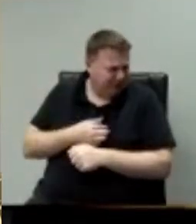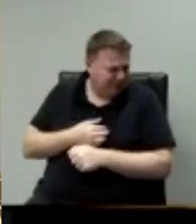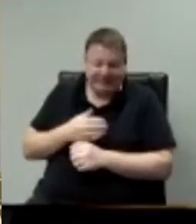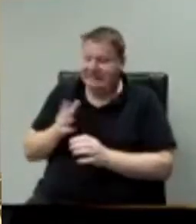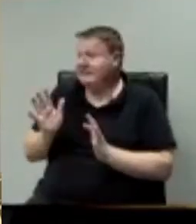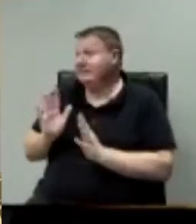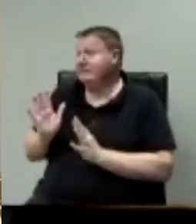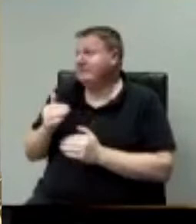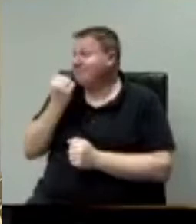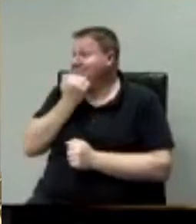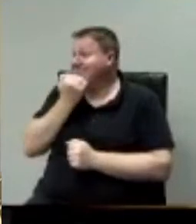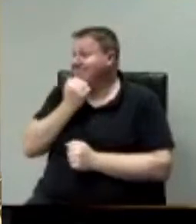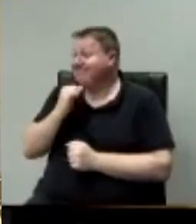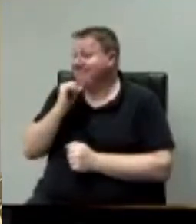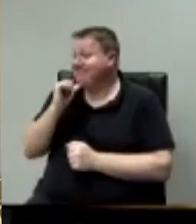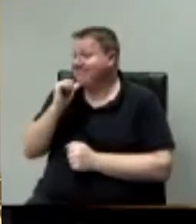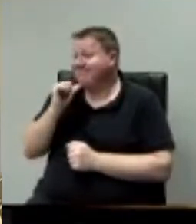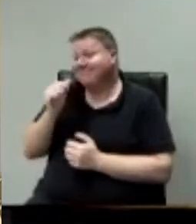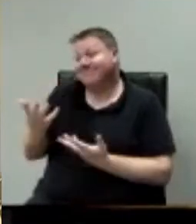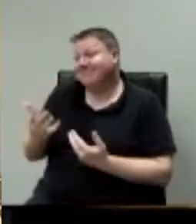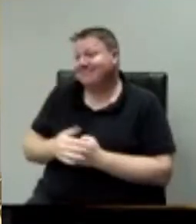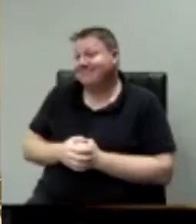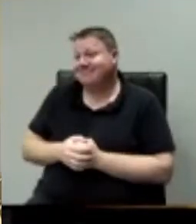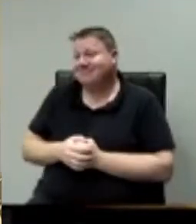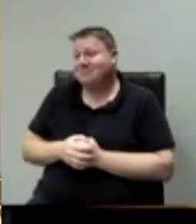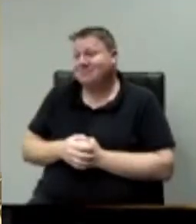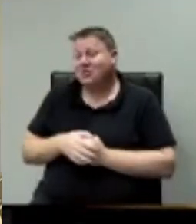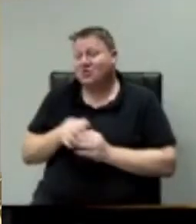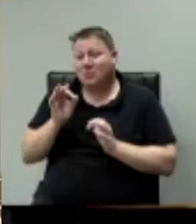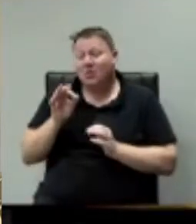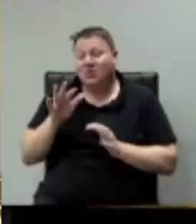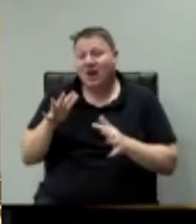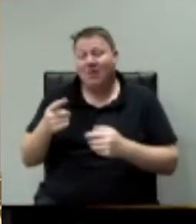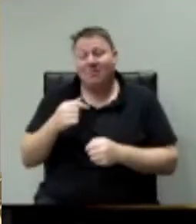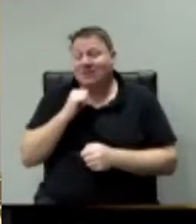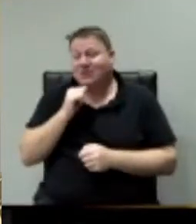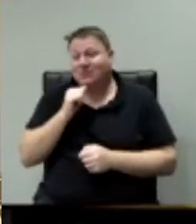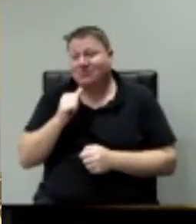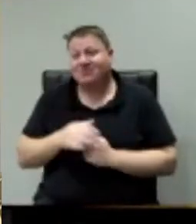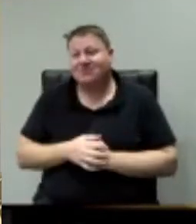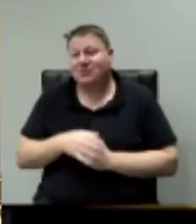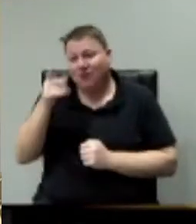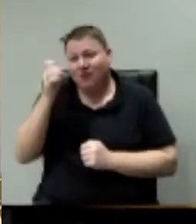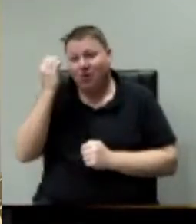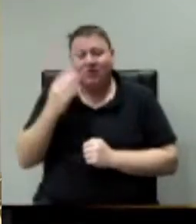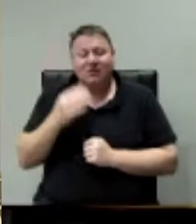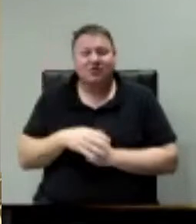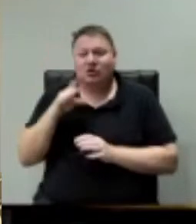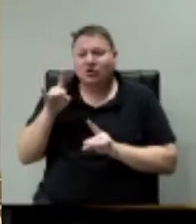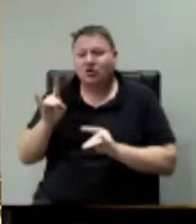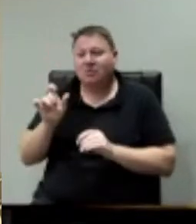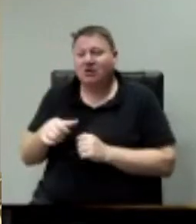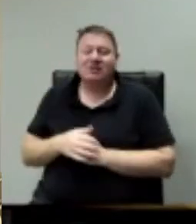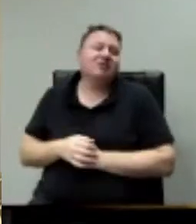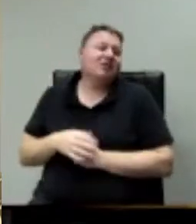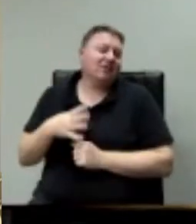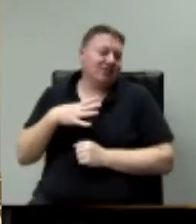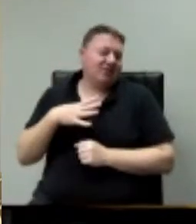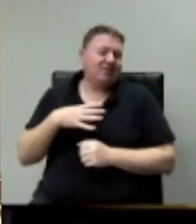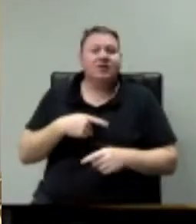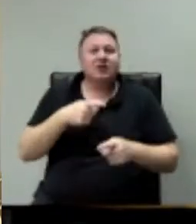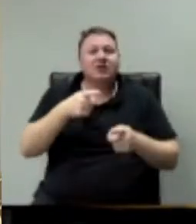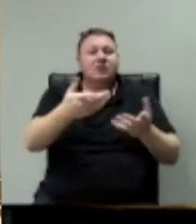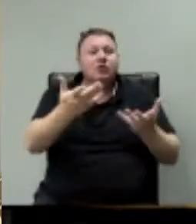And she confirmed to me. She said, yes, Chair. So my apologies. You can now